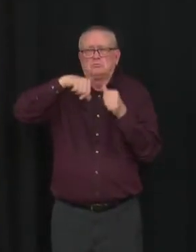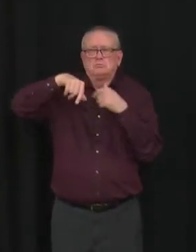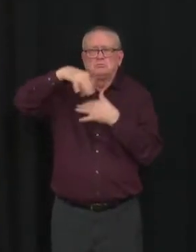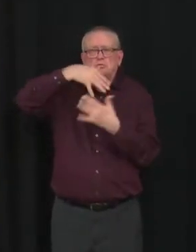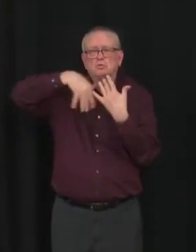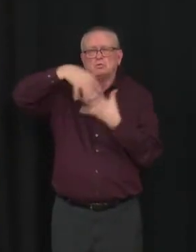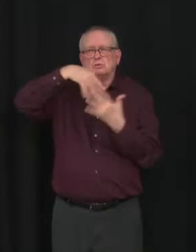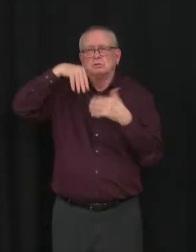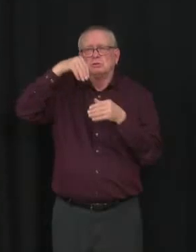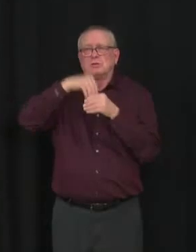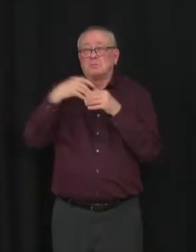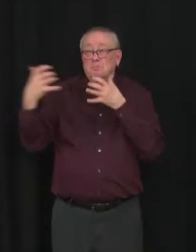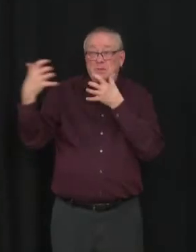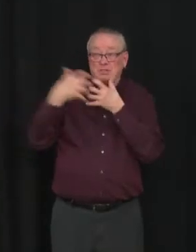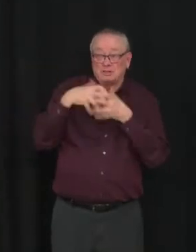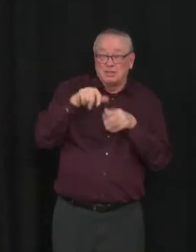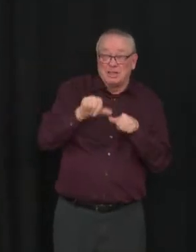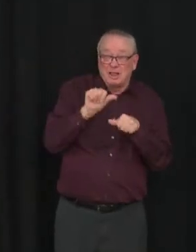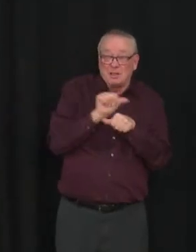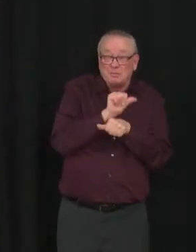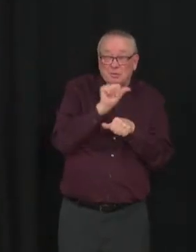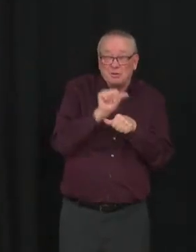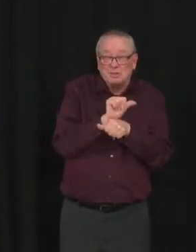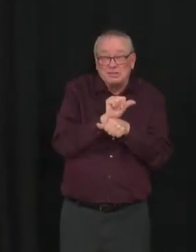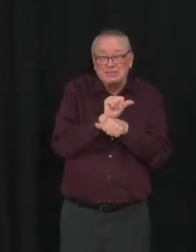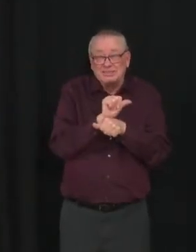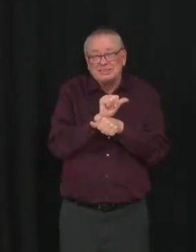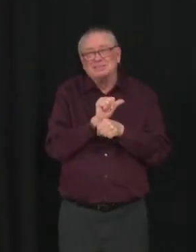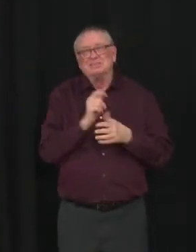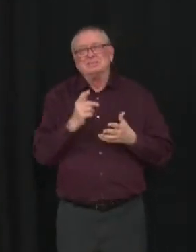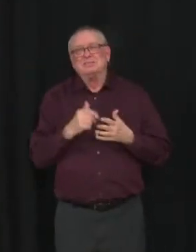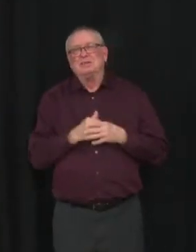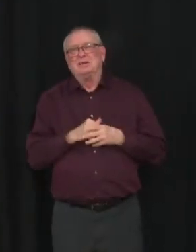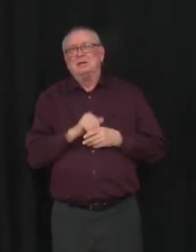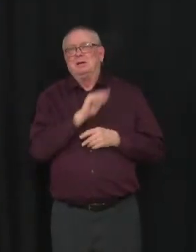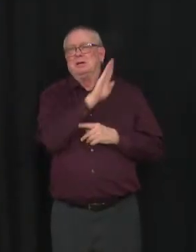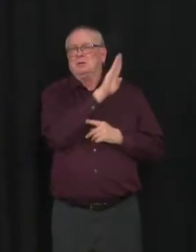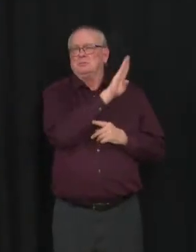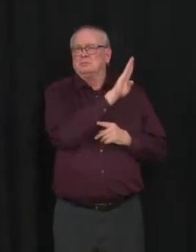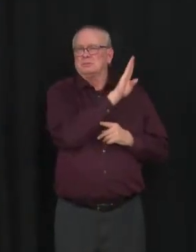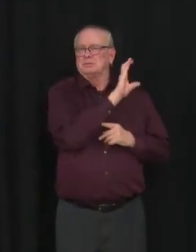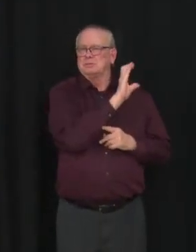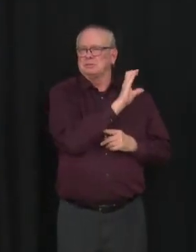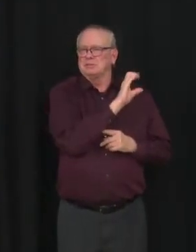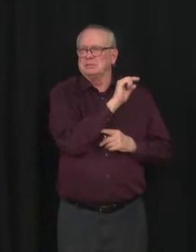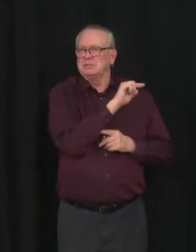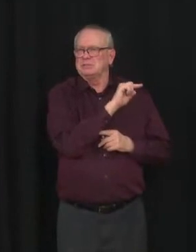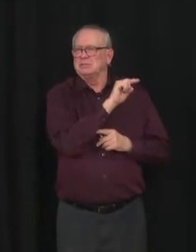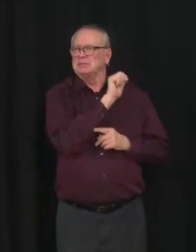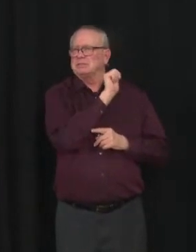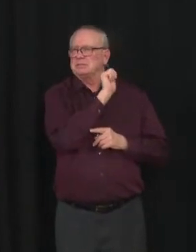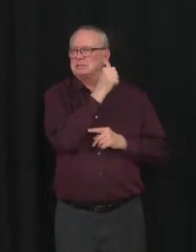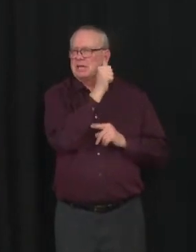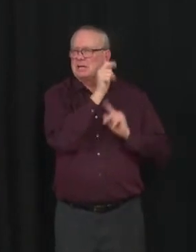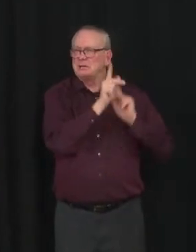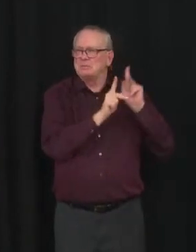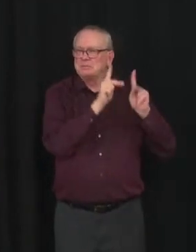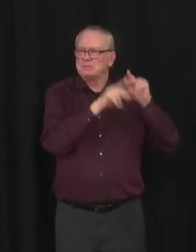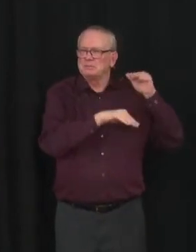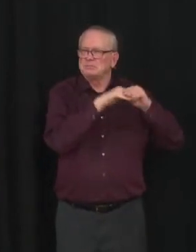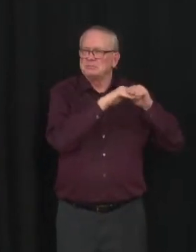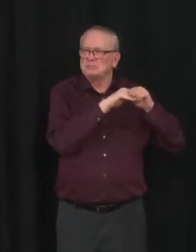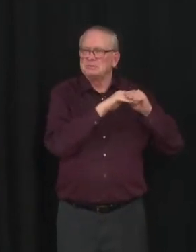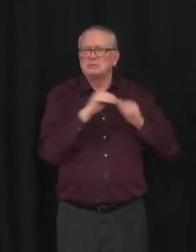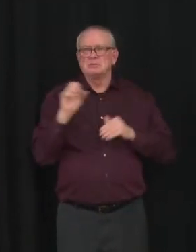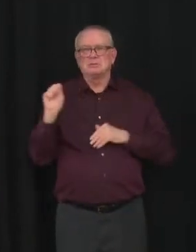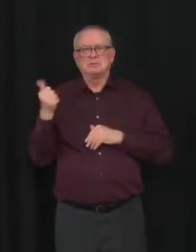was as of last week. So in BC, it's 10 people. In the Saskatchewan has no